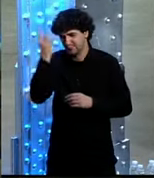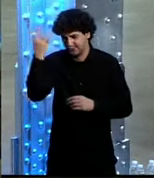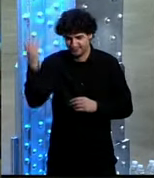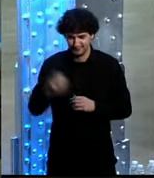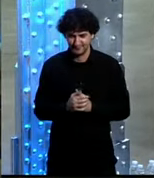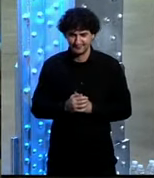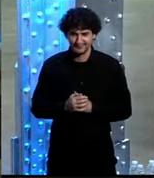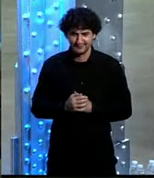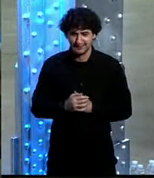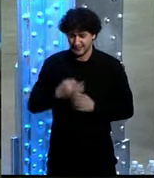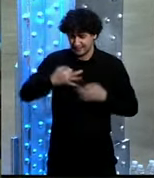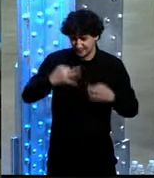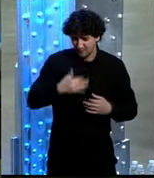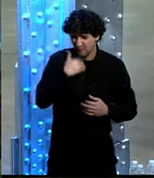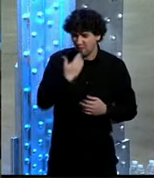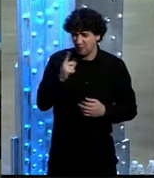unchangeable,